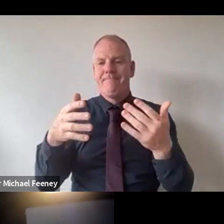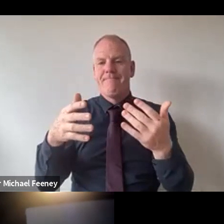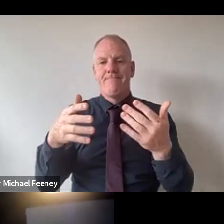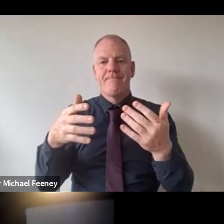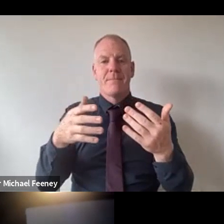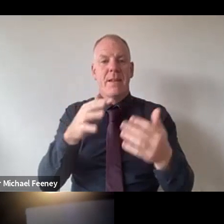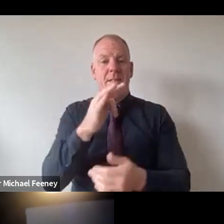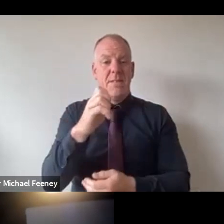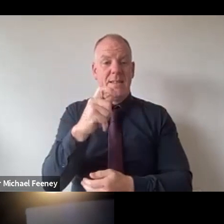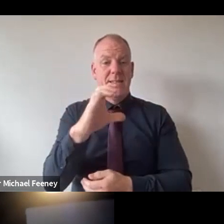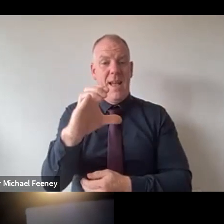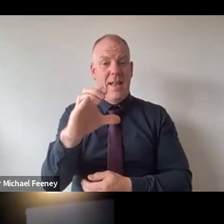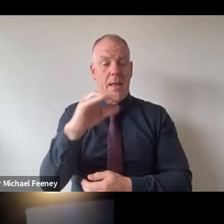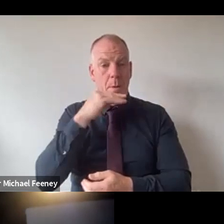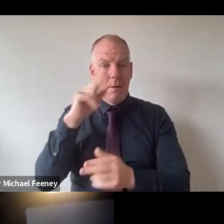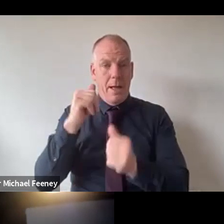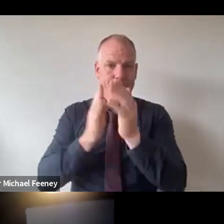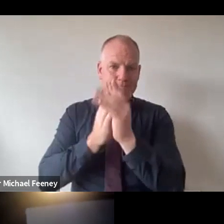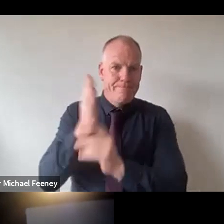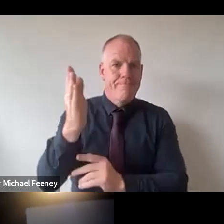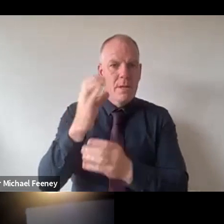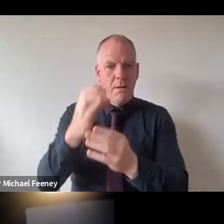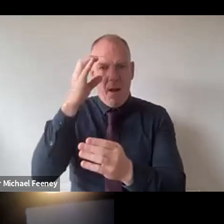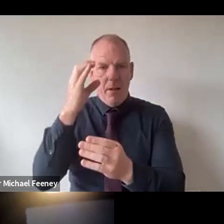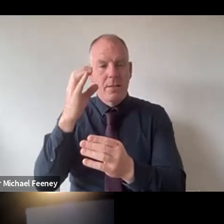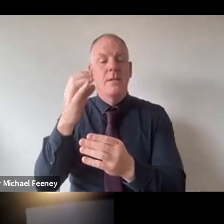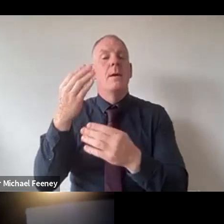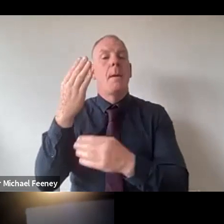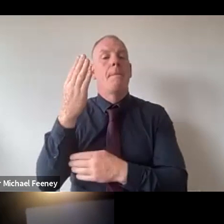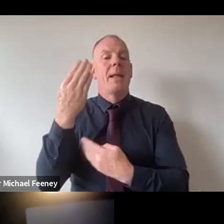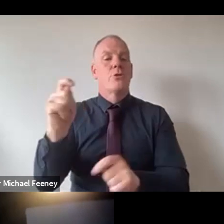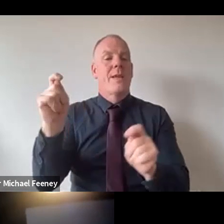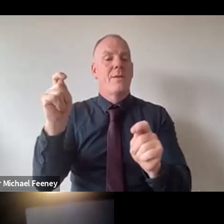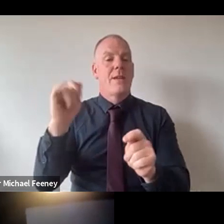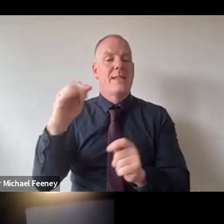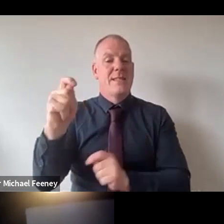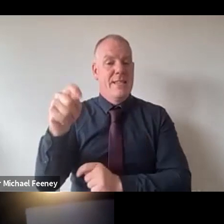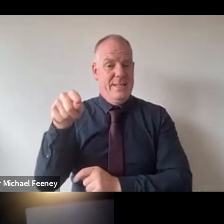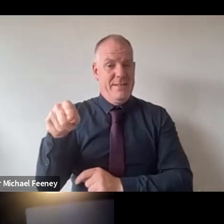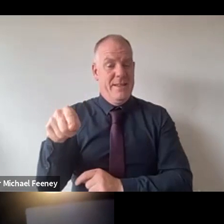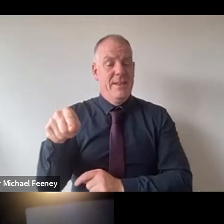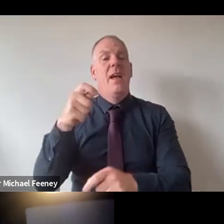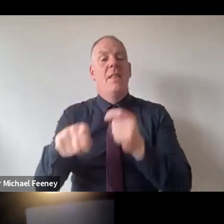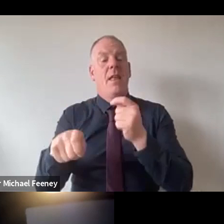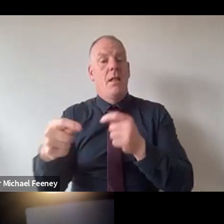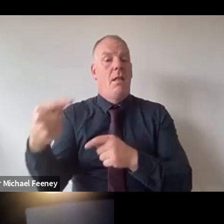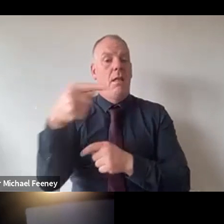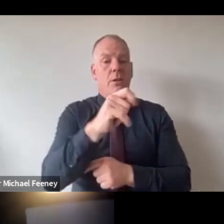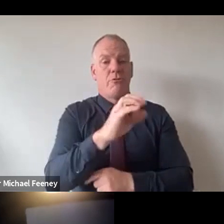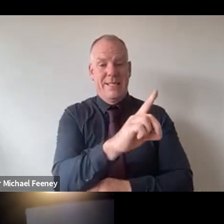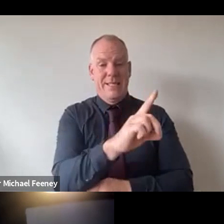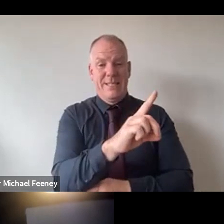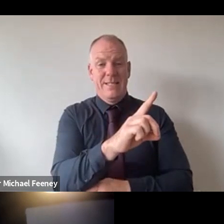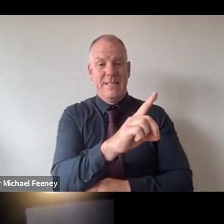fee tack, and it allowed me to get into college through the back door. So I got into Blanchardstown, and from Blanchardstown I was able to get into Trinity College to get